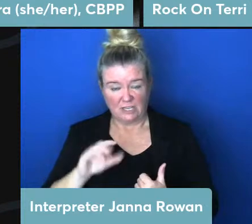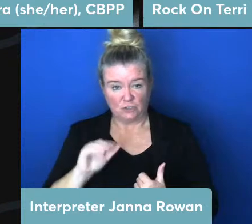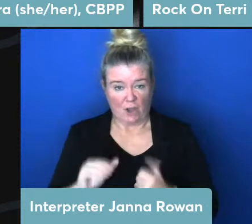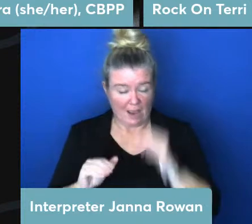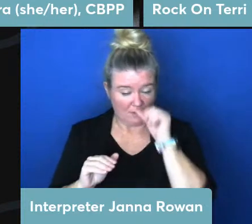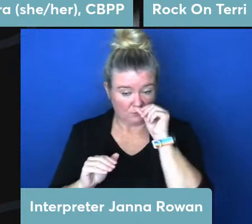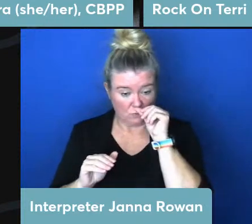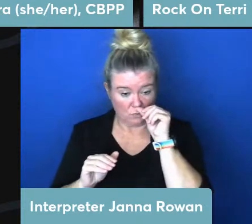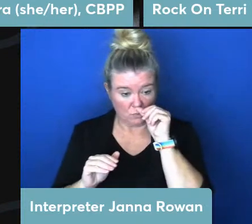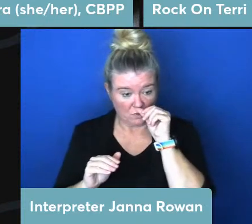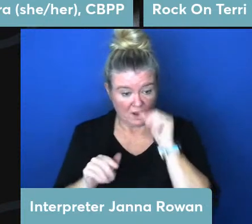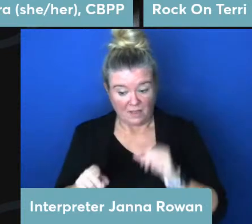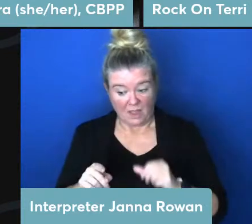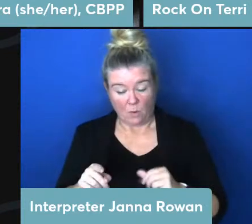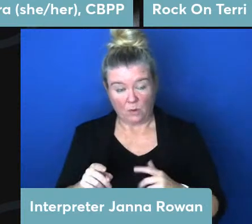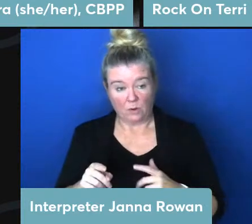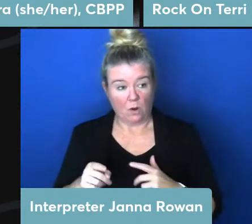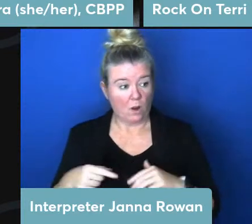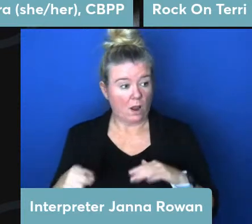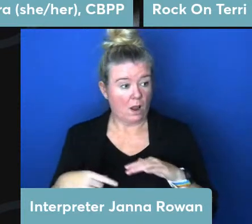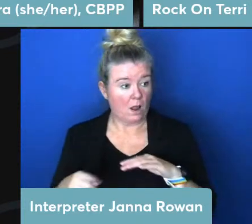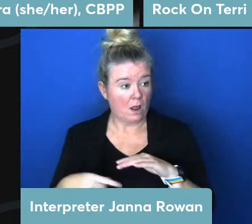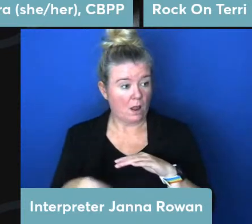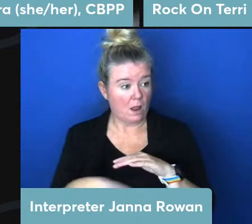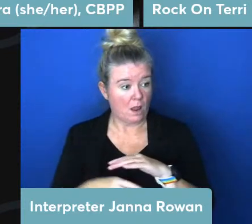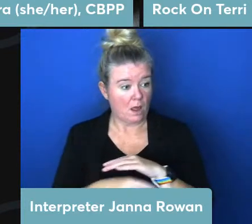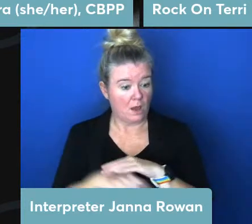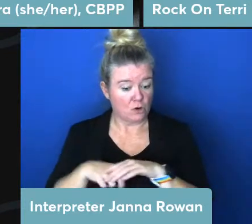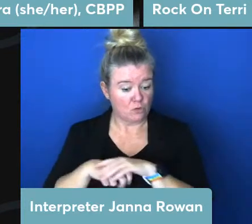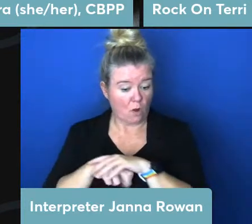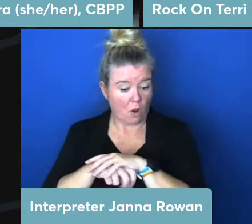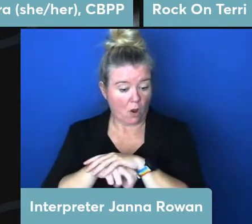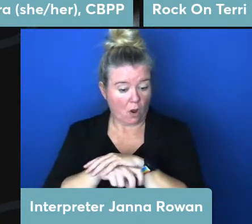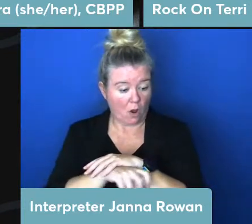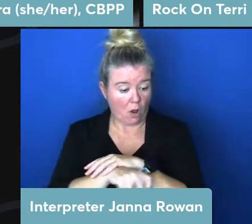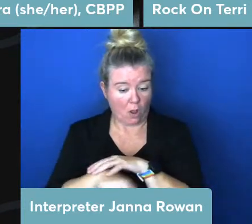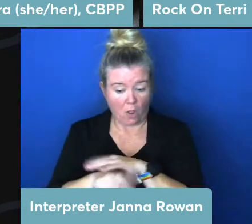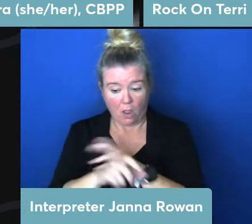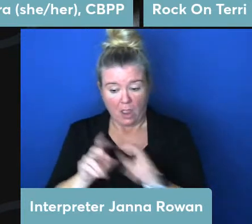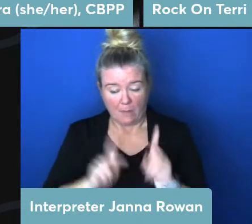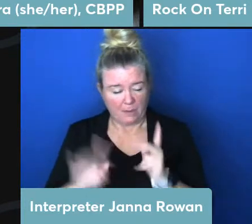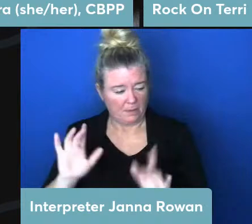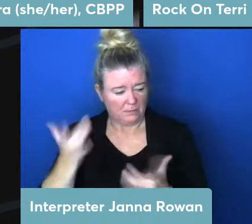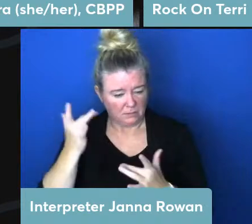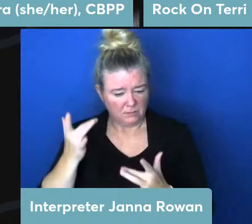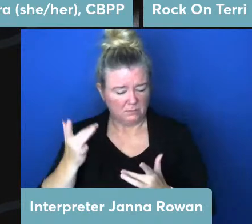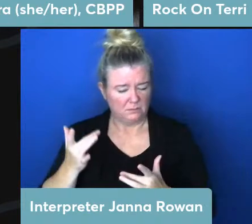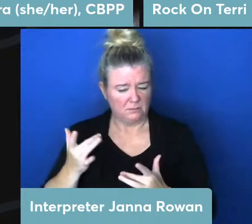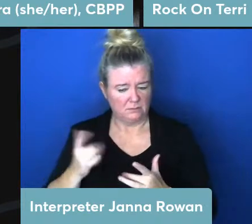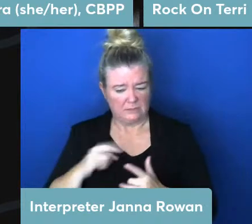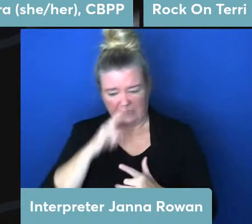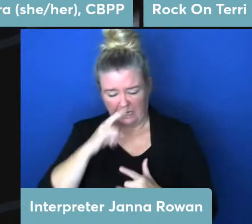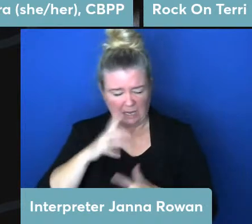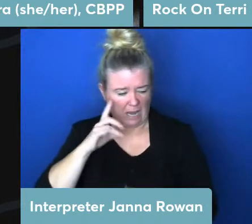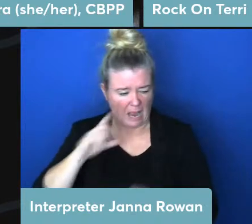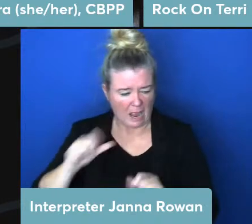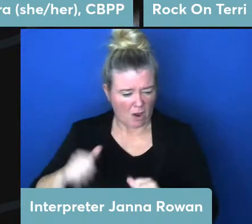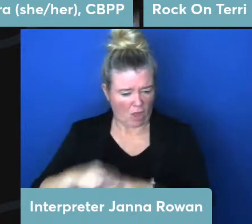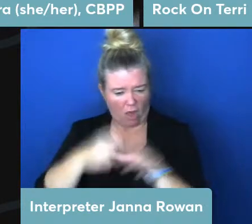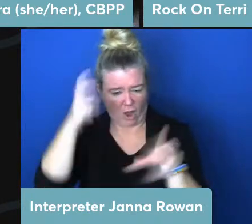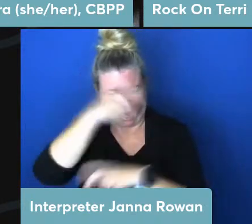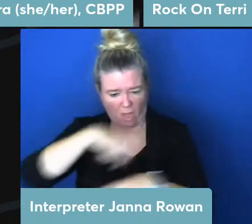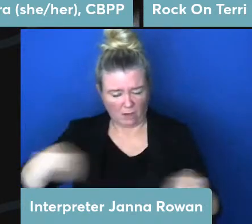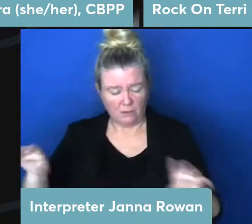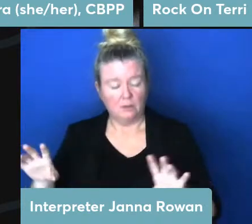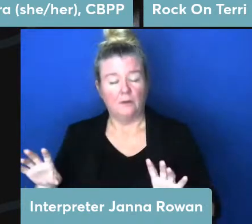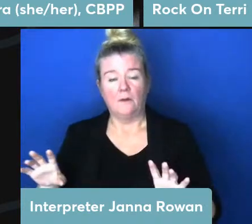would go underneath all the chairs and crawl through them and irritate everybody that was sitting in those chairs, you know, and then